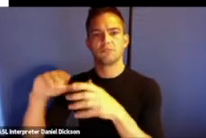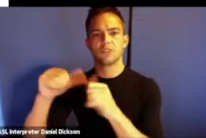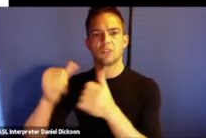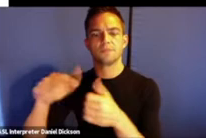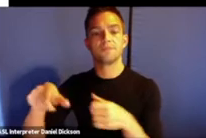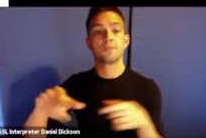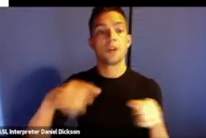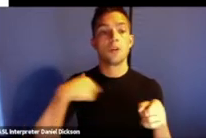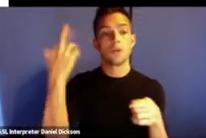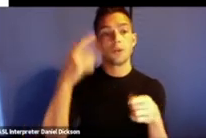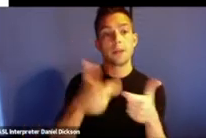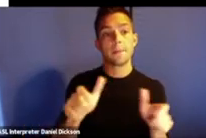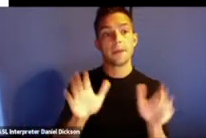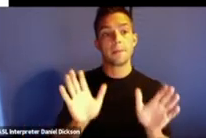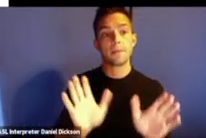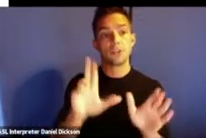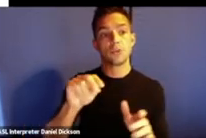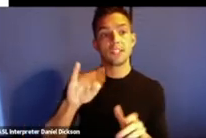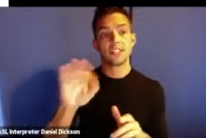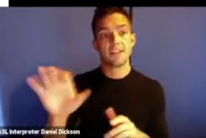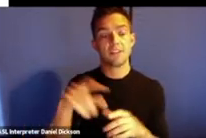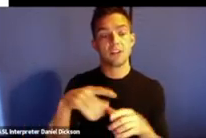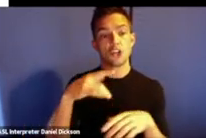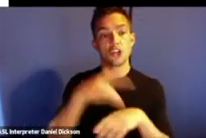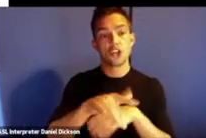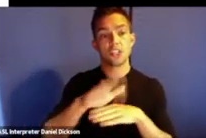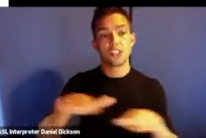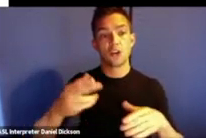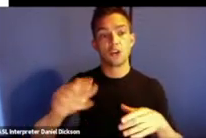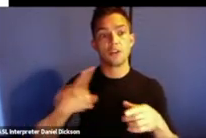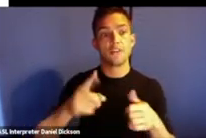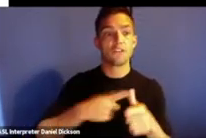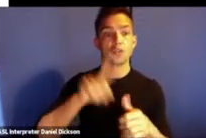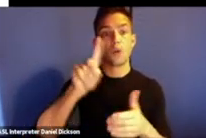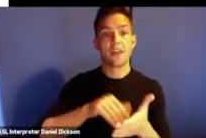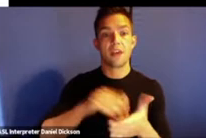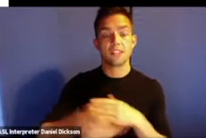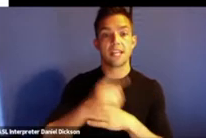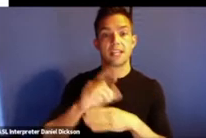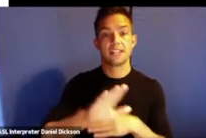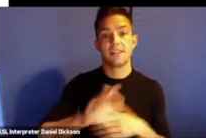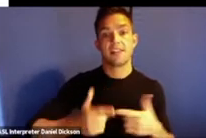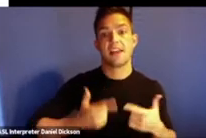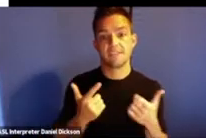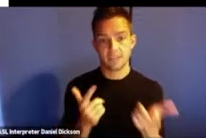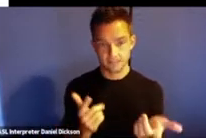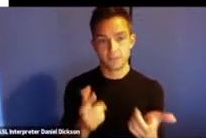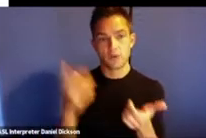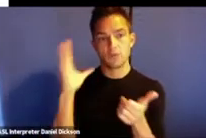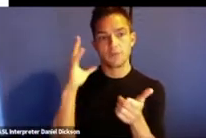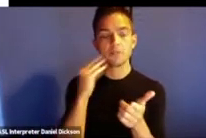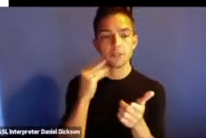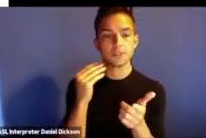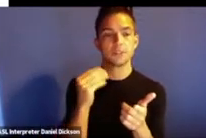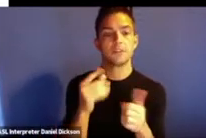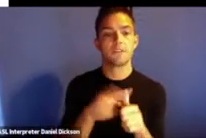that the big push at UNICEF was really in this early childhood, the first 1,000 days, and realizing that experiences in the very